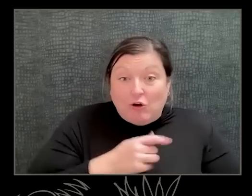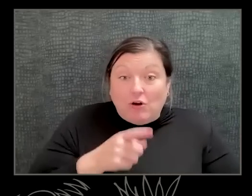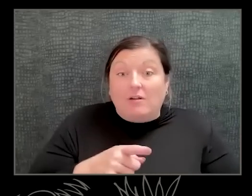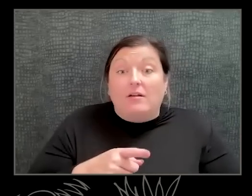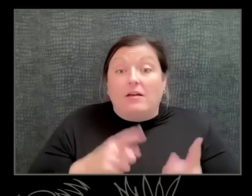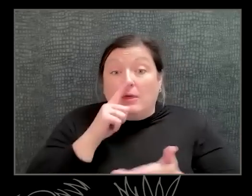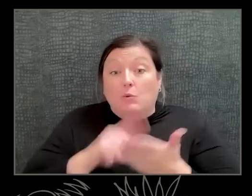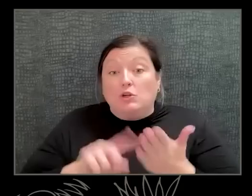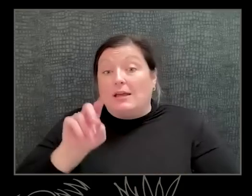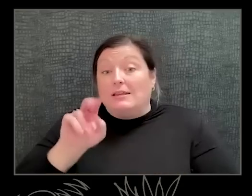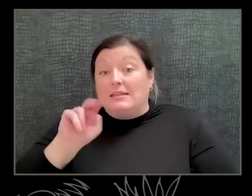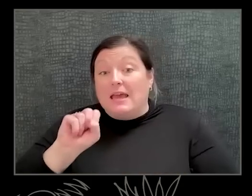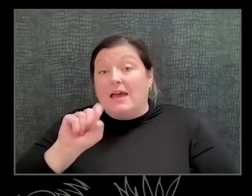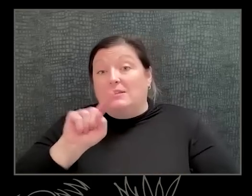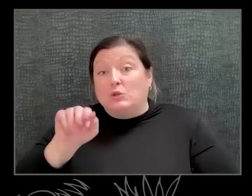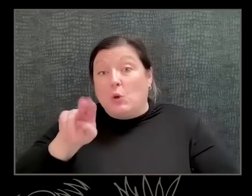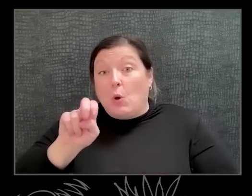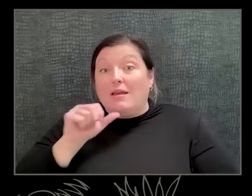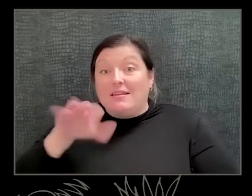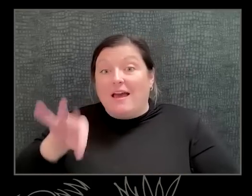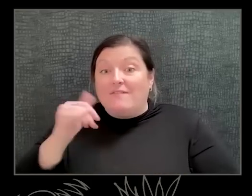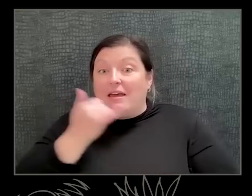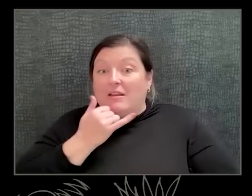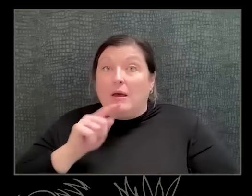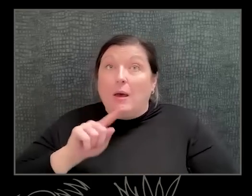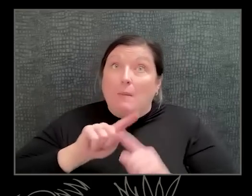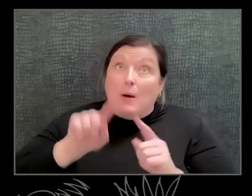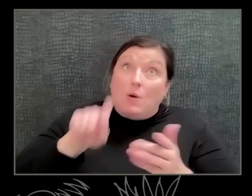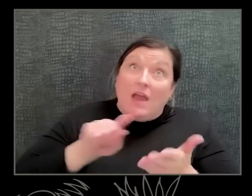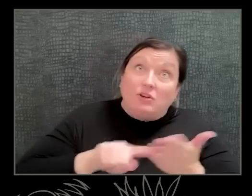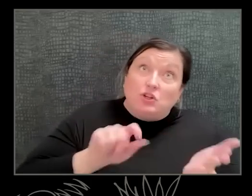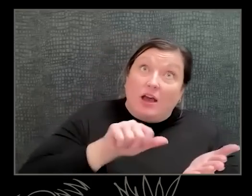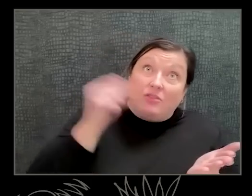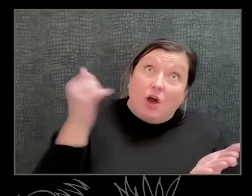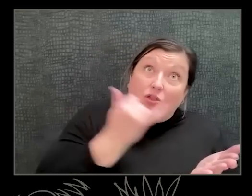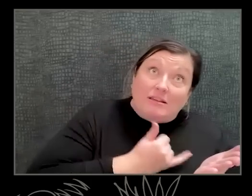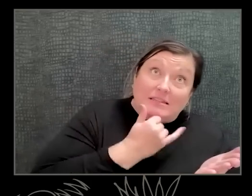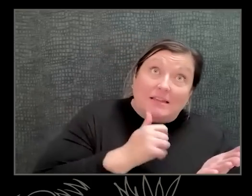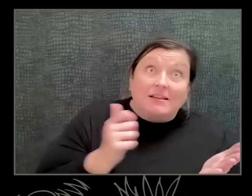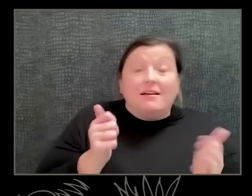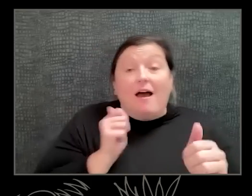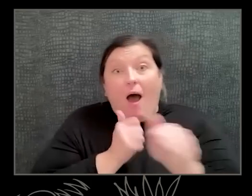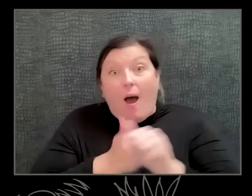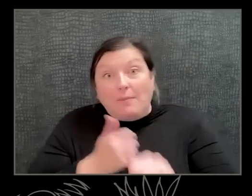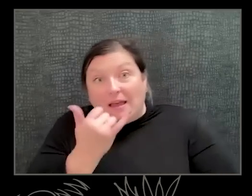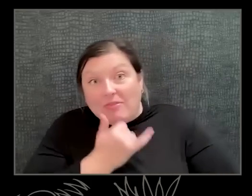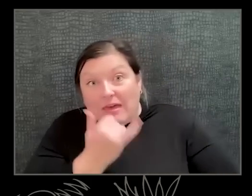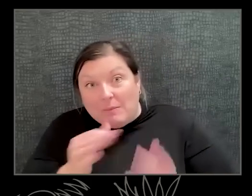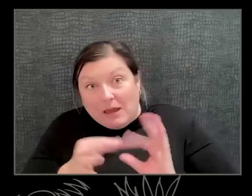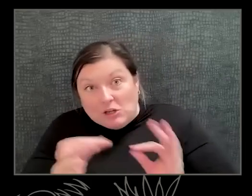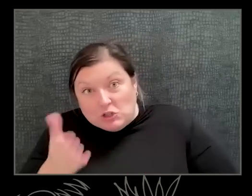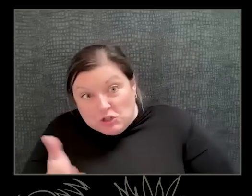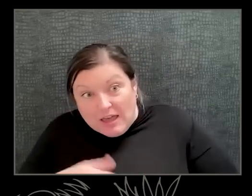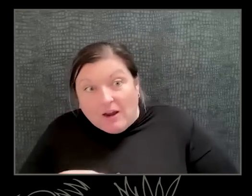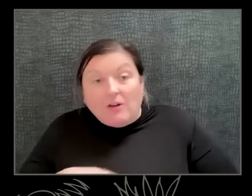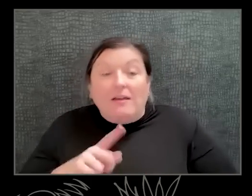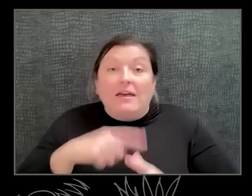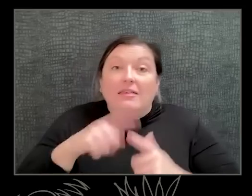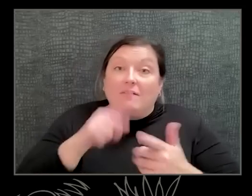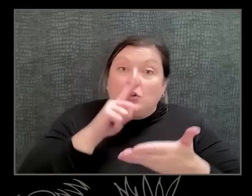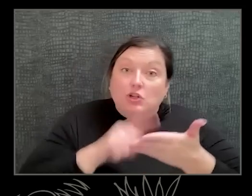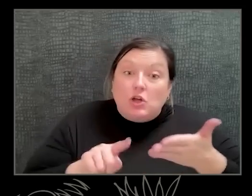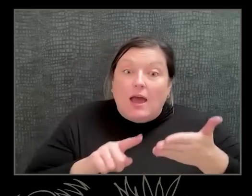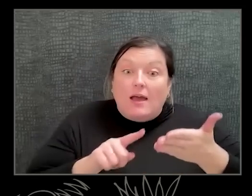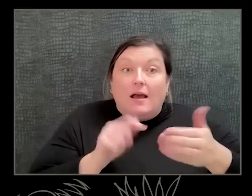we'll update our error message, but we also have to check for our other instances. We'll update the error message there. Then we have to check for the other instance of. We'll update